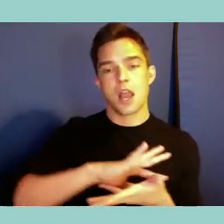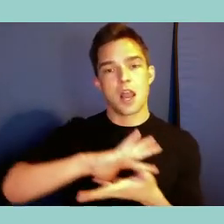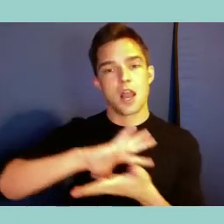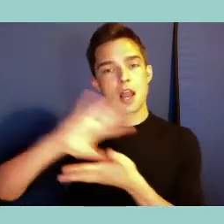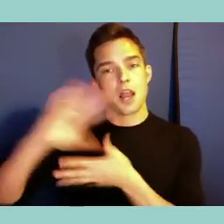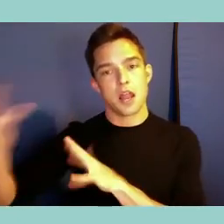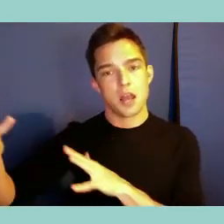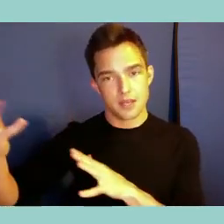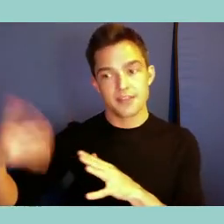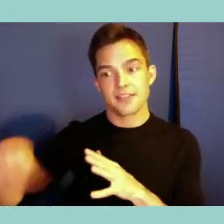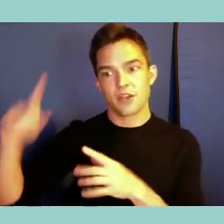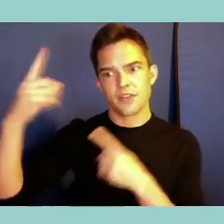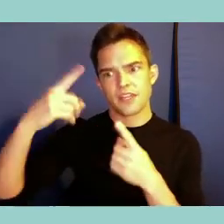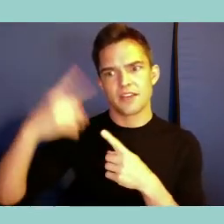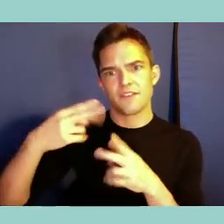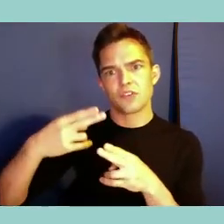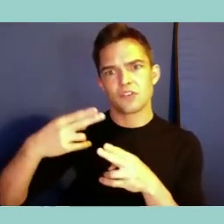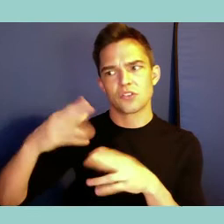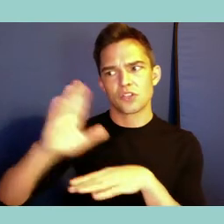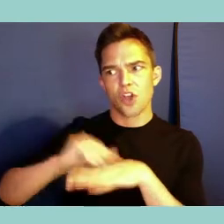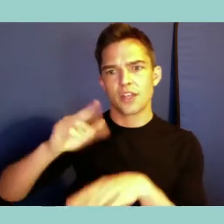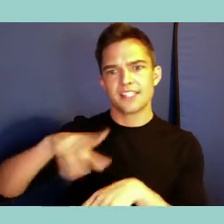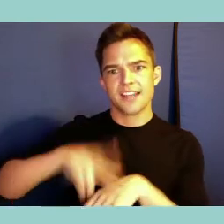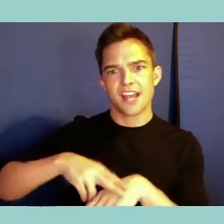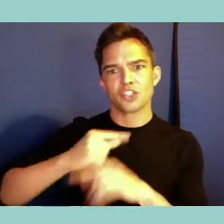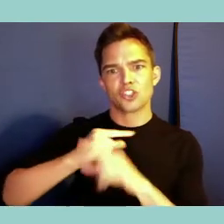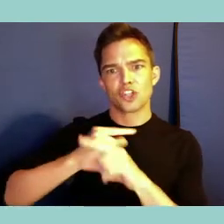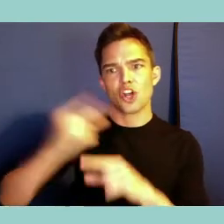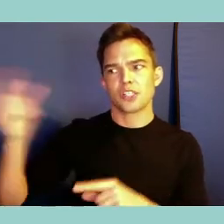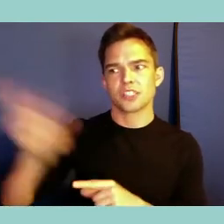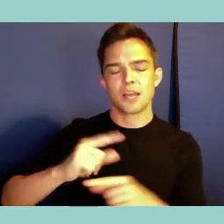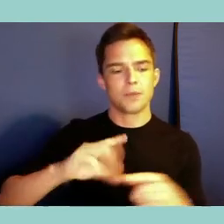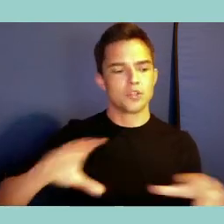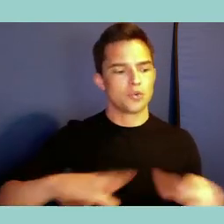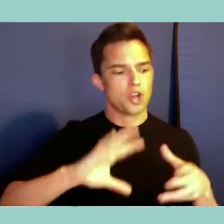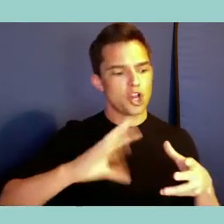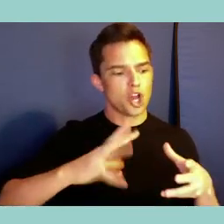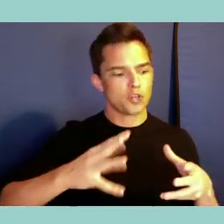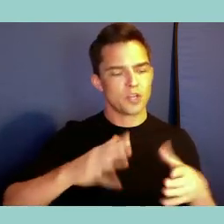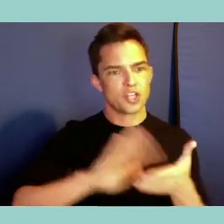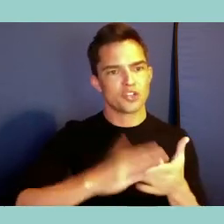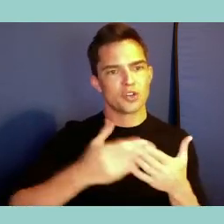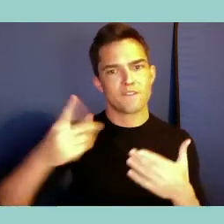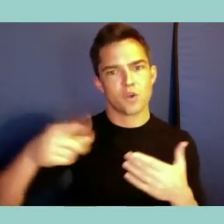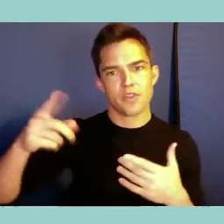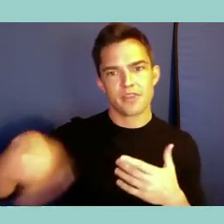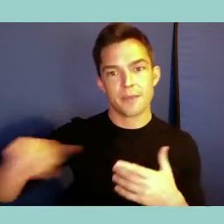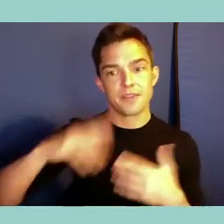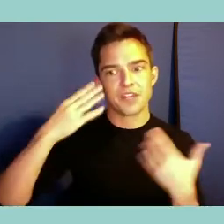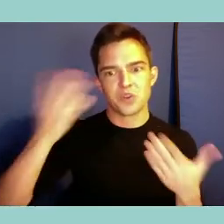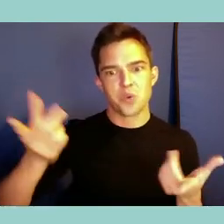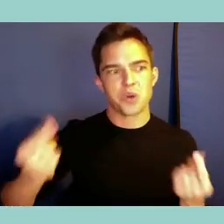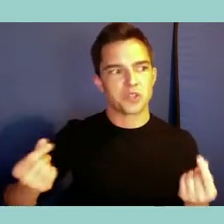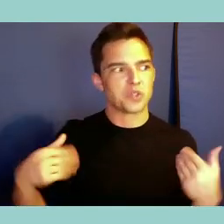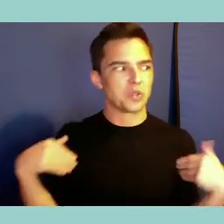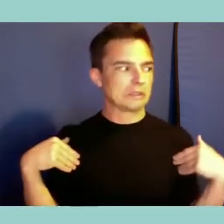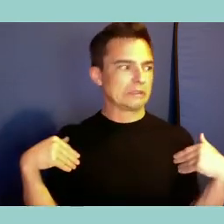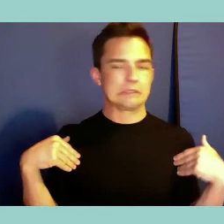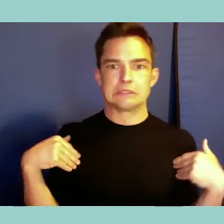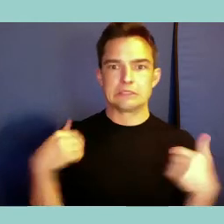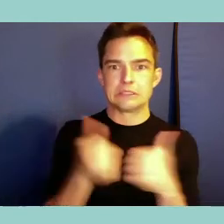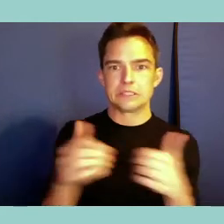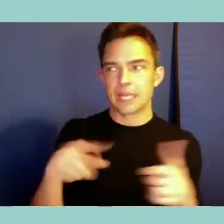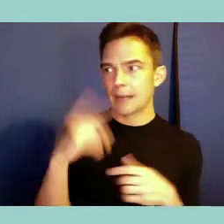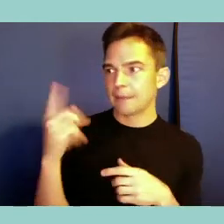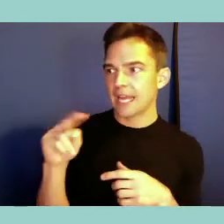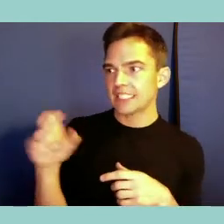In fact, they're thinking of calling in the National Guard to do laundry and cook for them. They just don't know what to do without